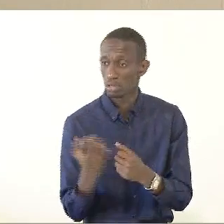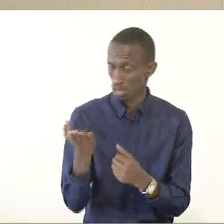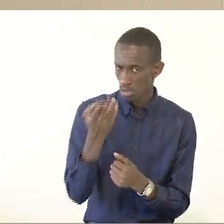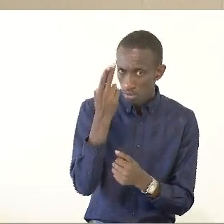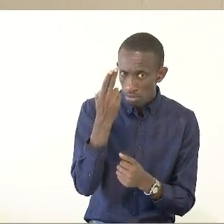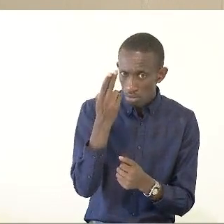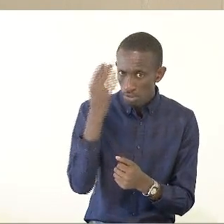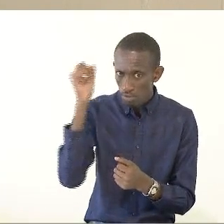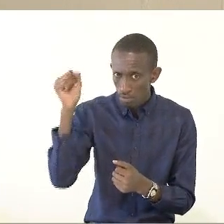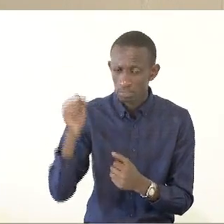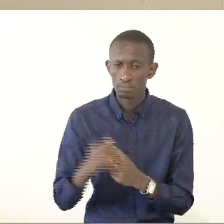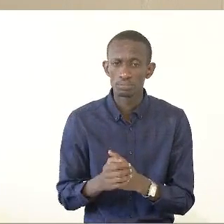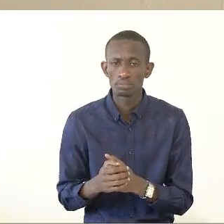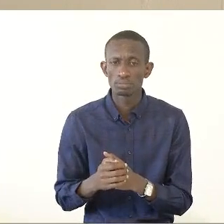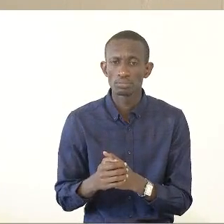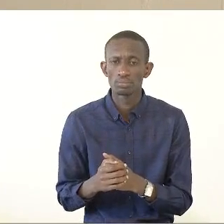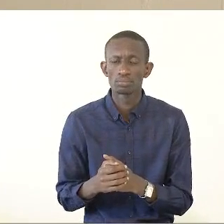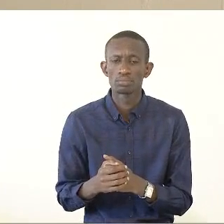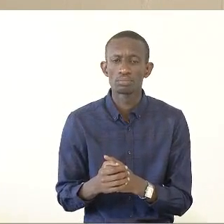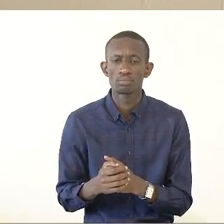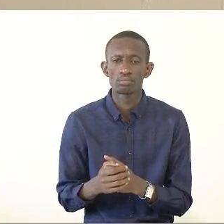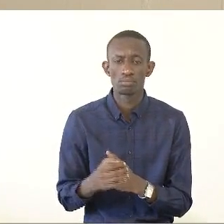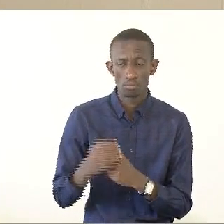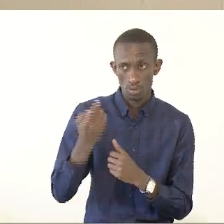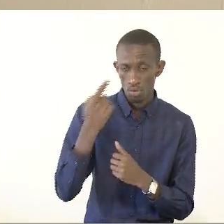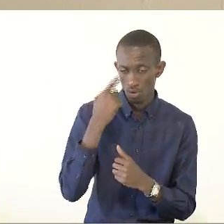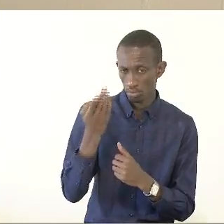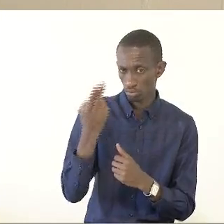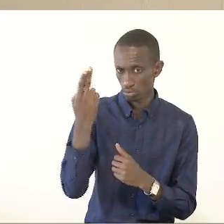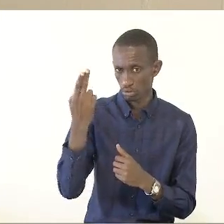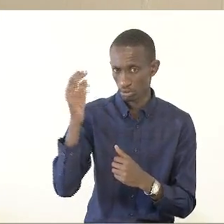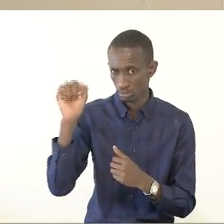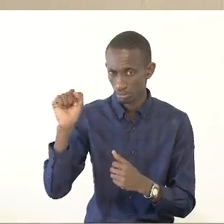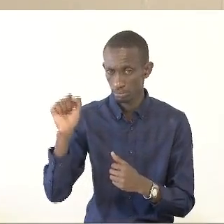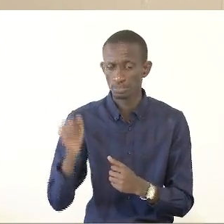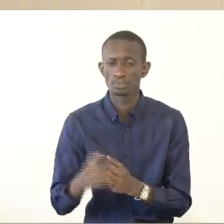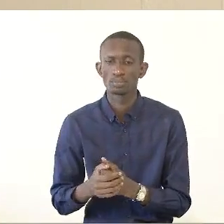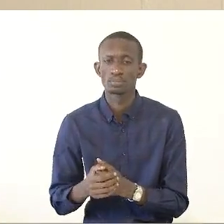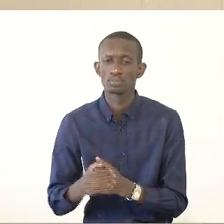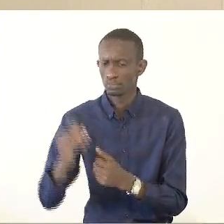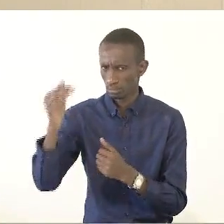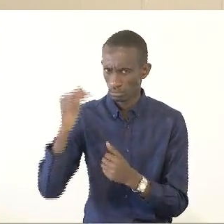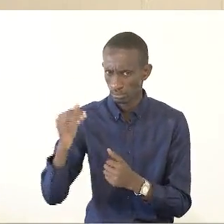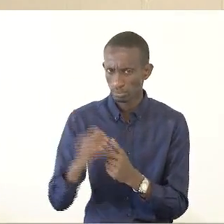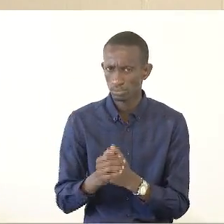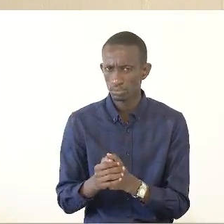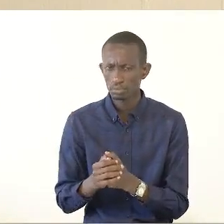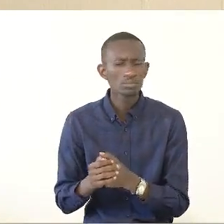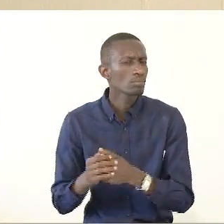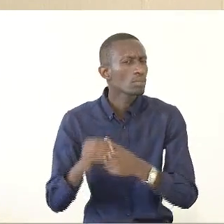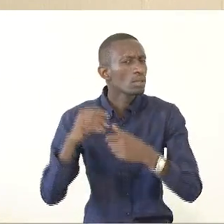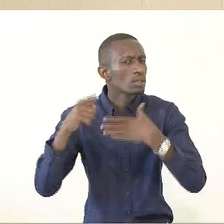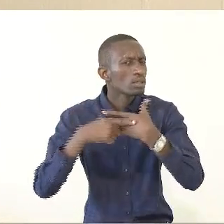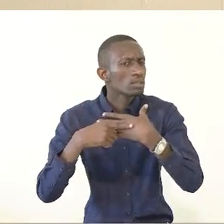25. You have now 25, and you have -19. What do you